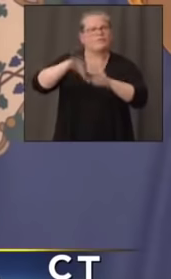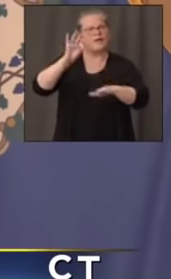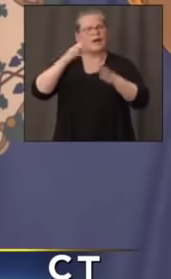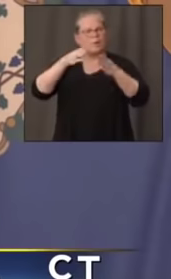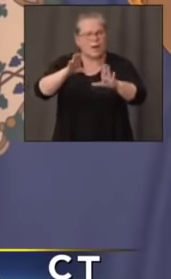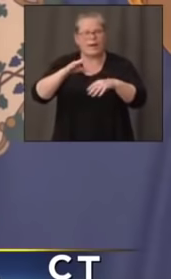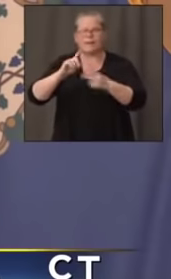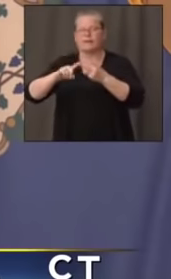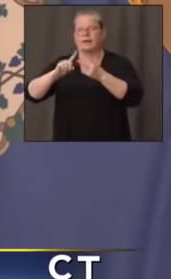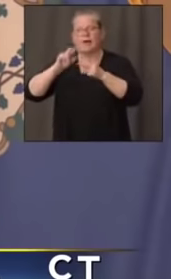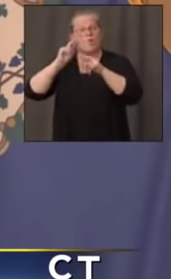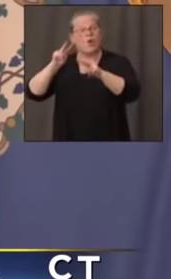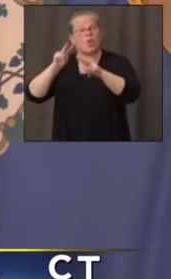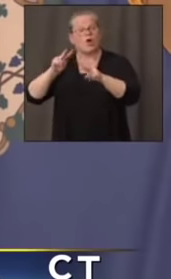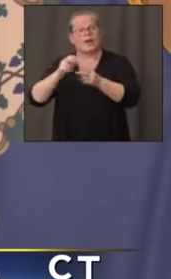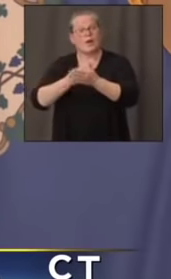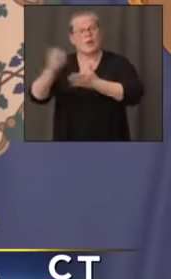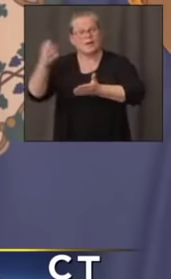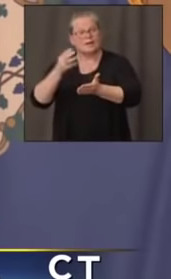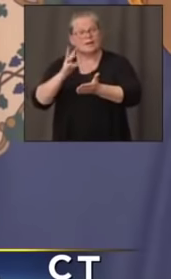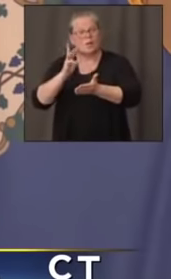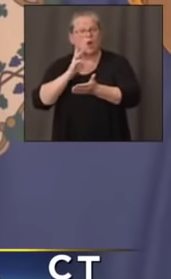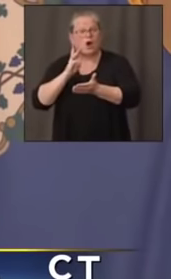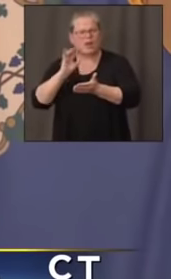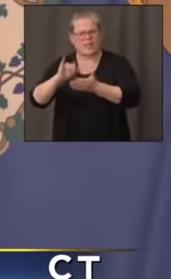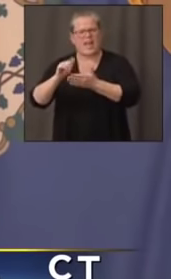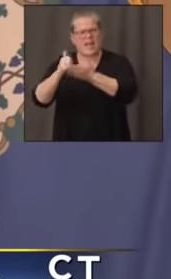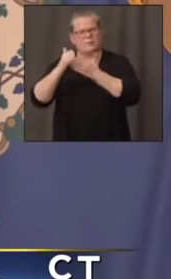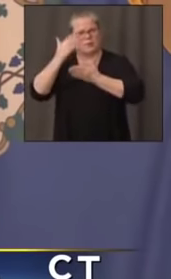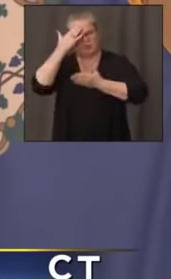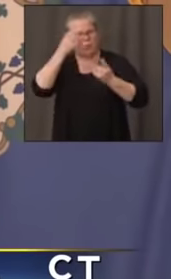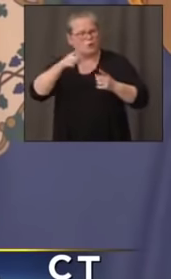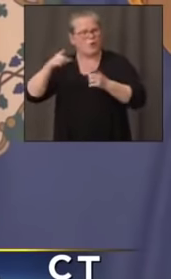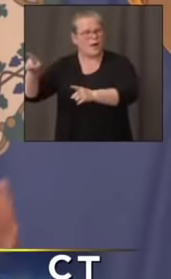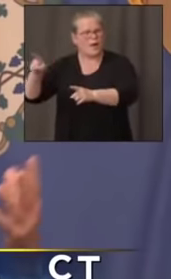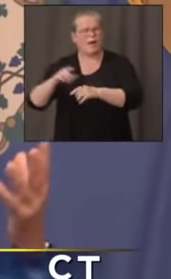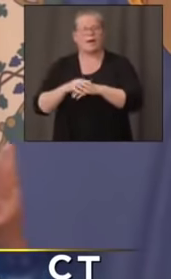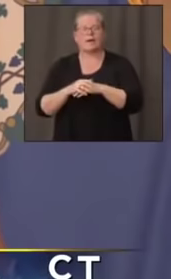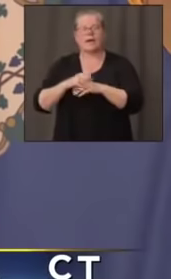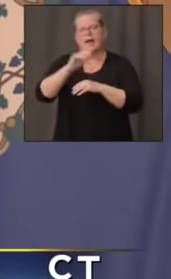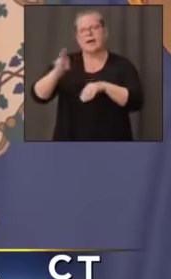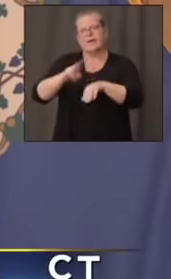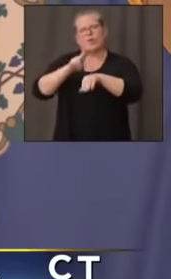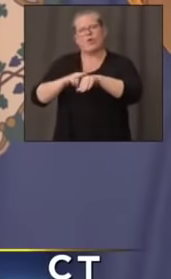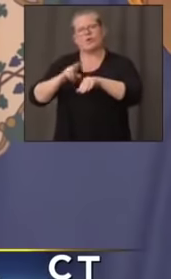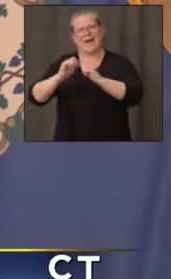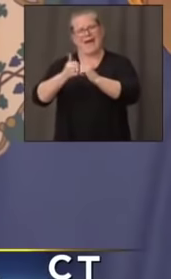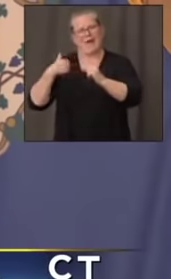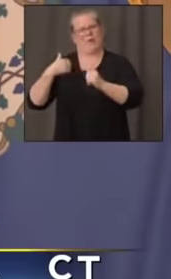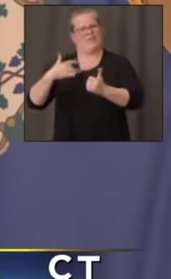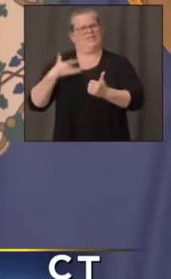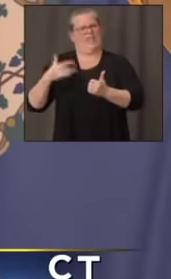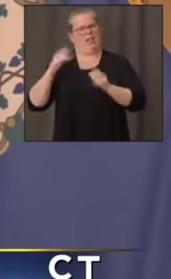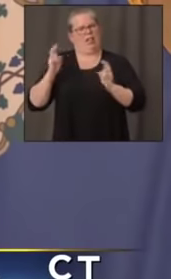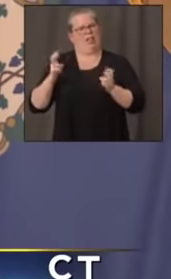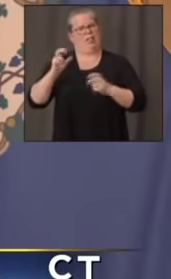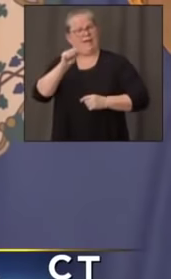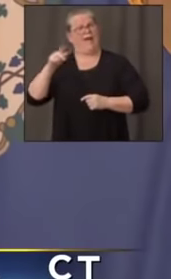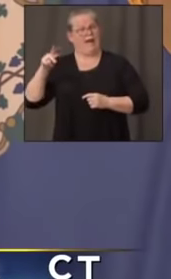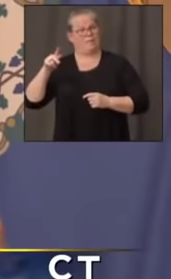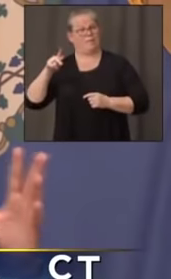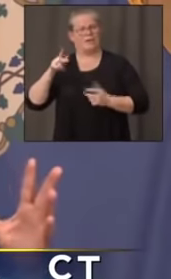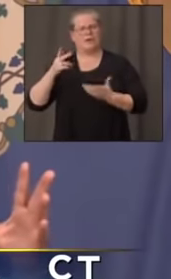leading indicator for what's going on. And of course, we have the How We Feel app. So there are a variety of different ways we're